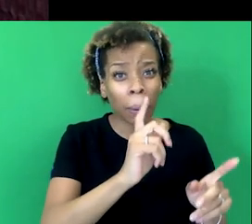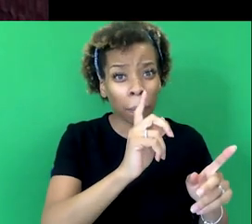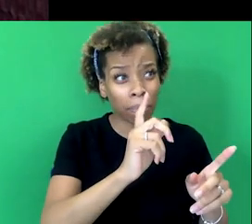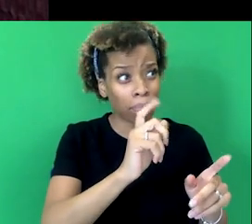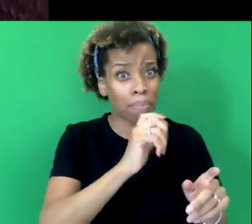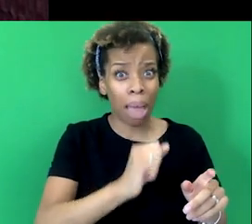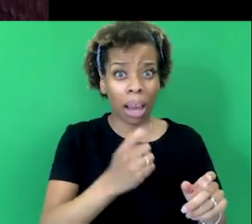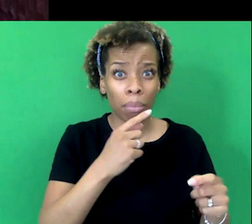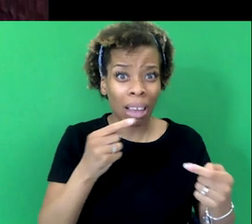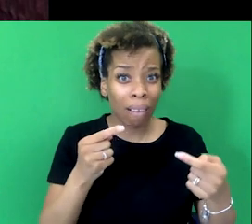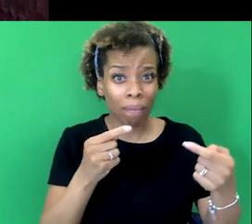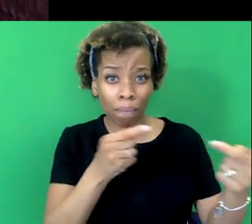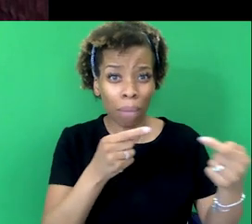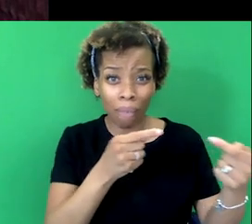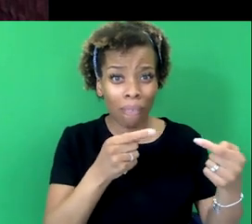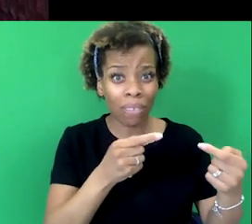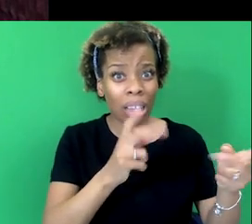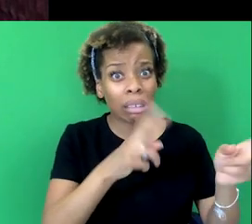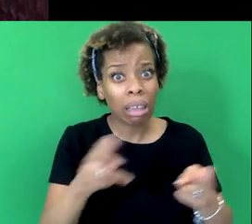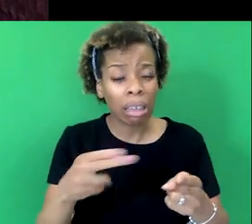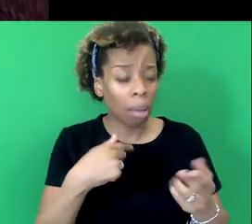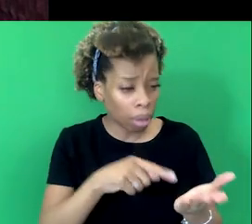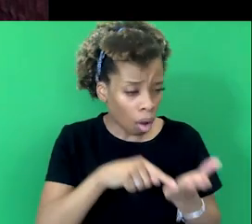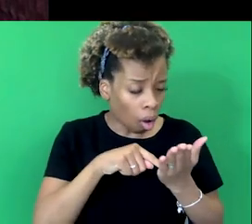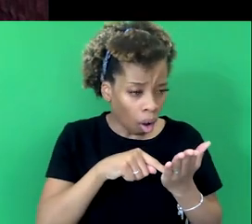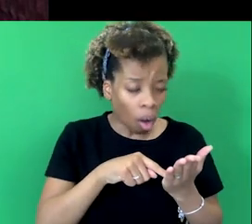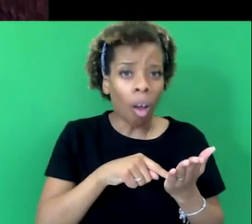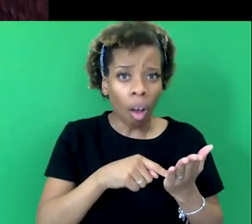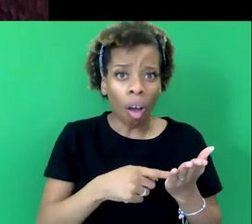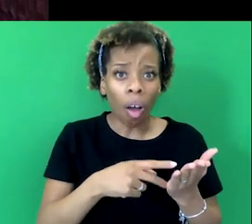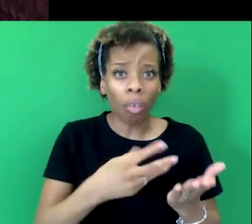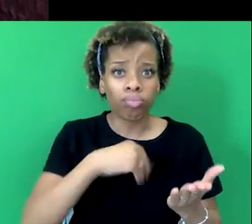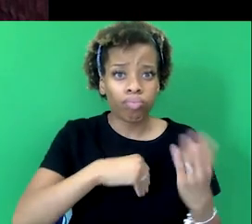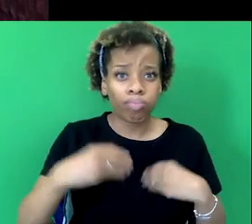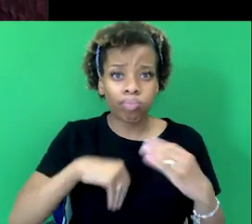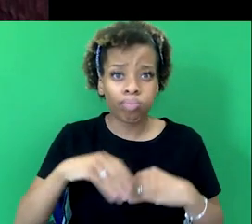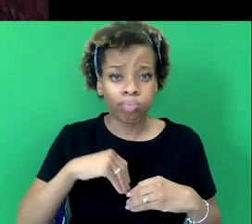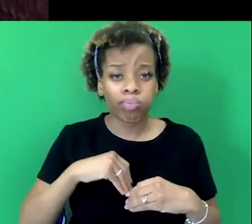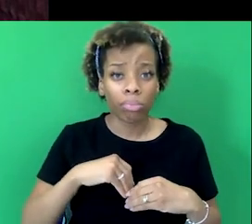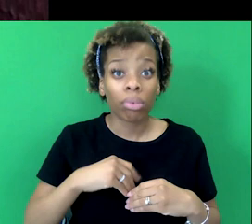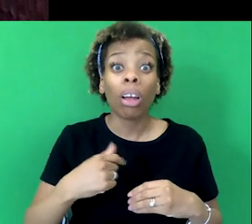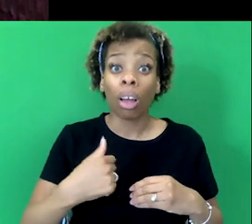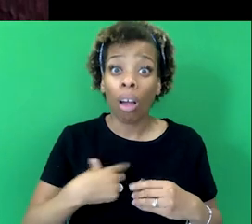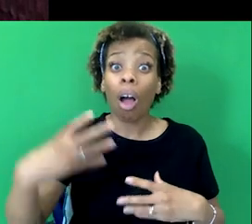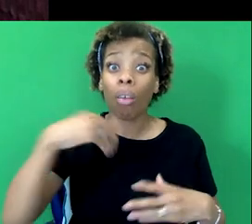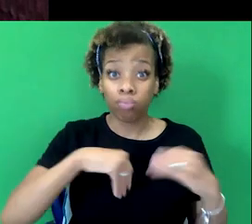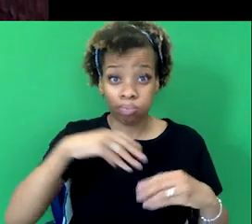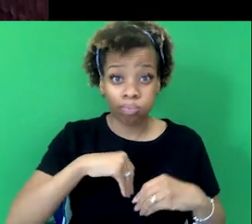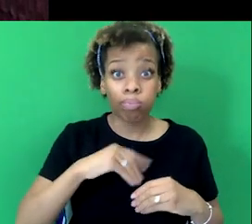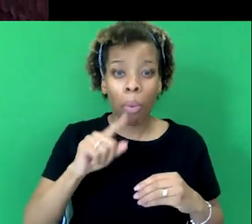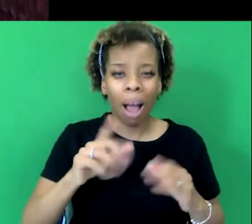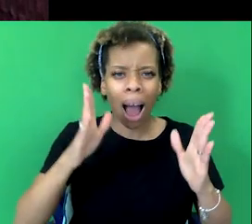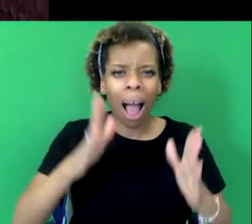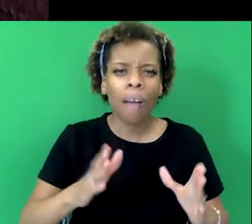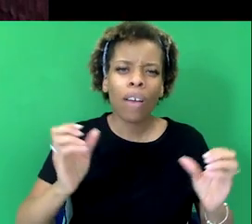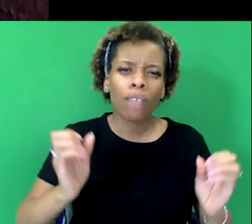it was overwhelming, but there comes a point where the dramatist has to have the courage to absorb all of that and then just have the